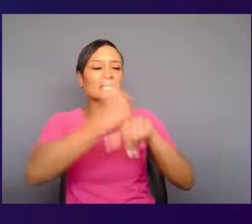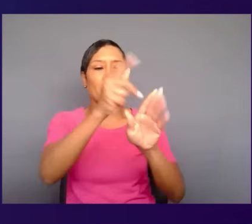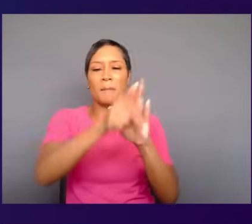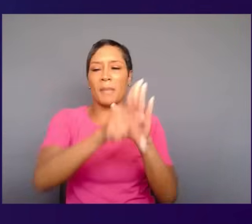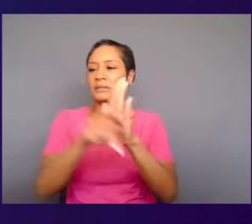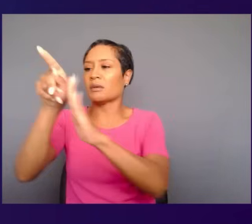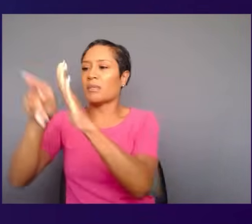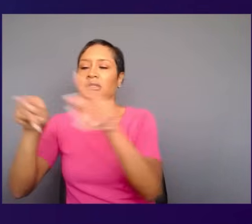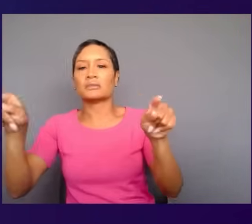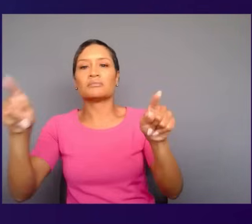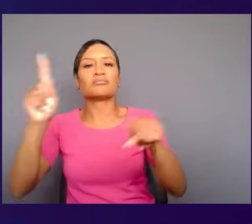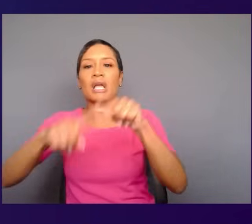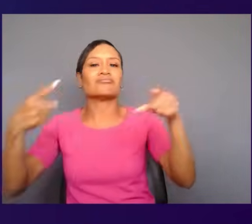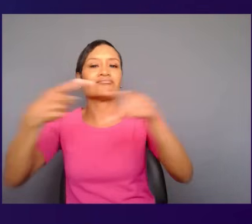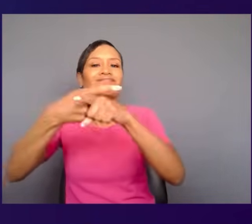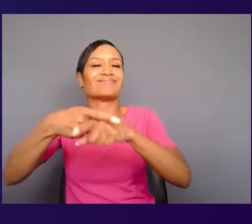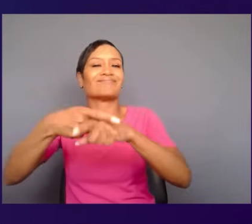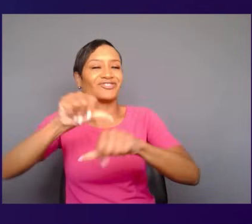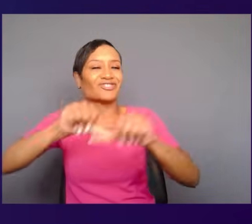with each other.